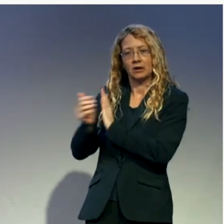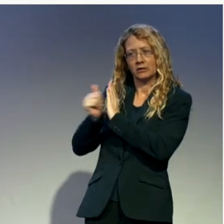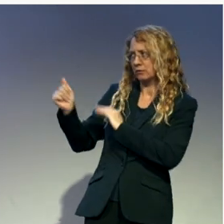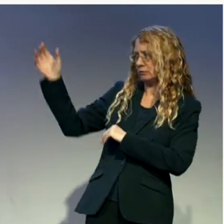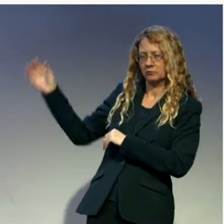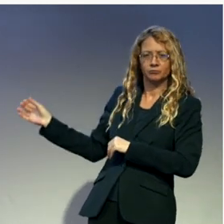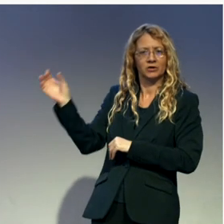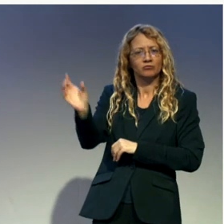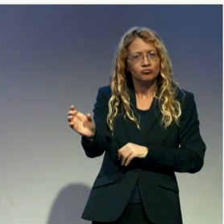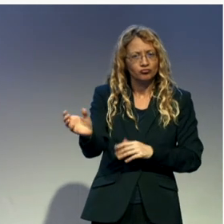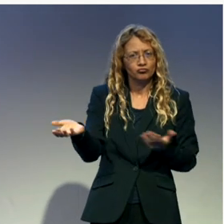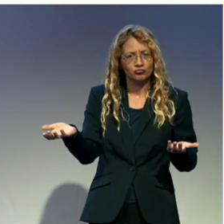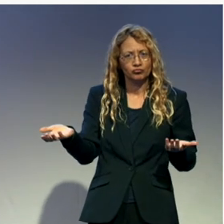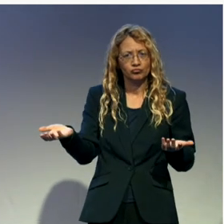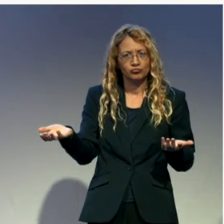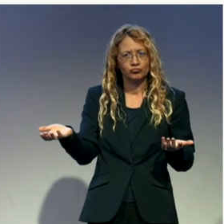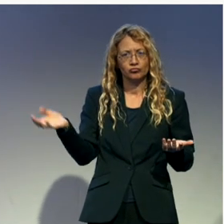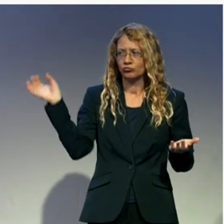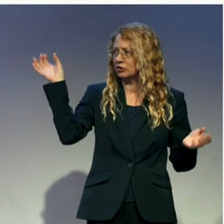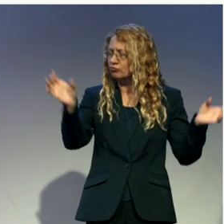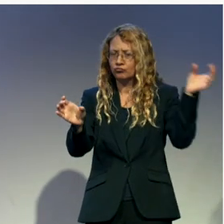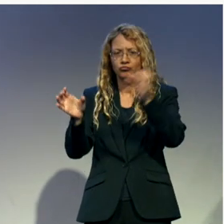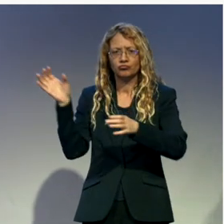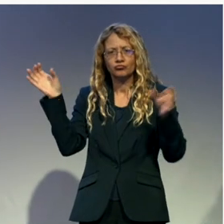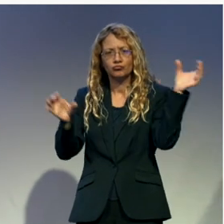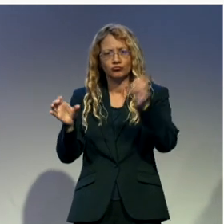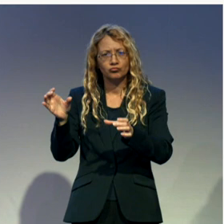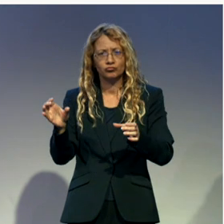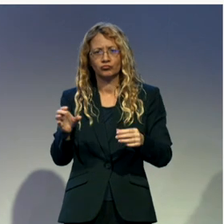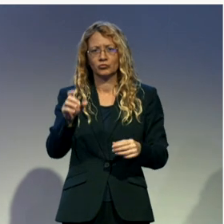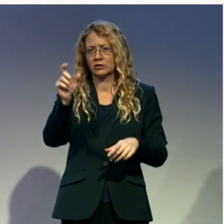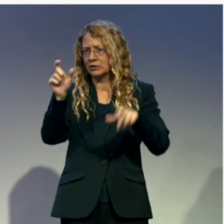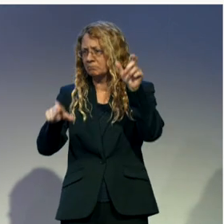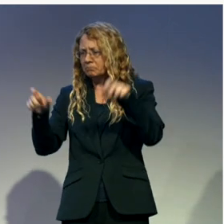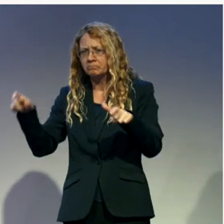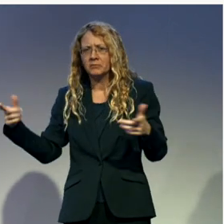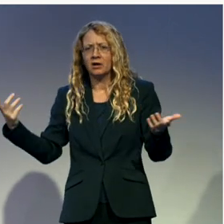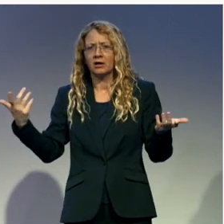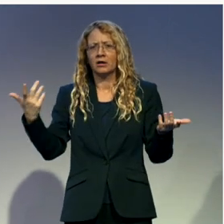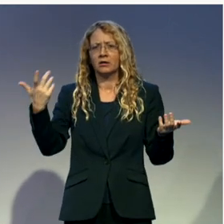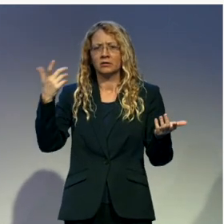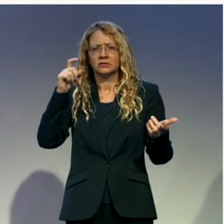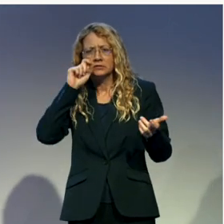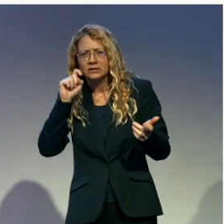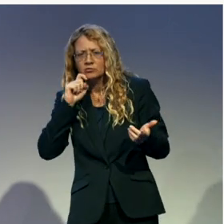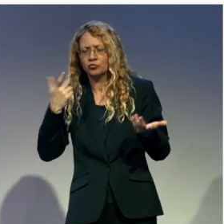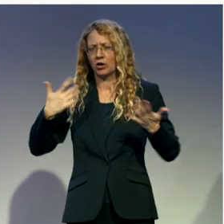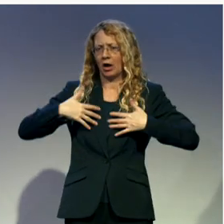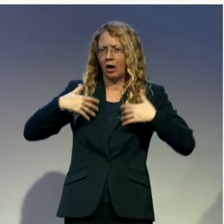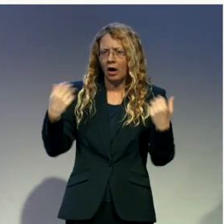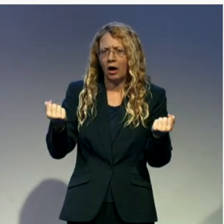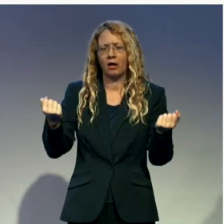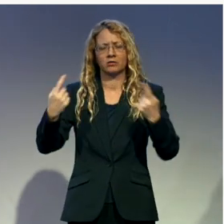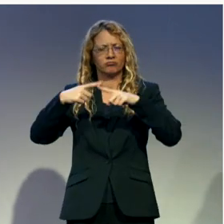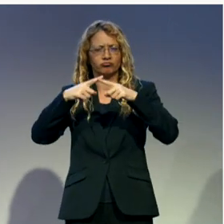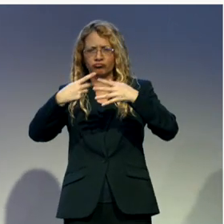So we have people coming in from Mary Stopes about sexuality, someone coming in from a mental health organization to talk about counseling. So we bring in experts as needed